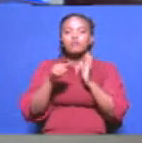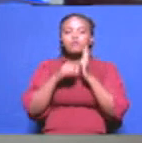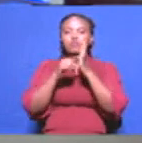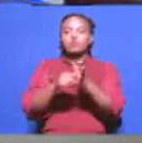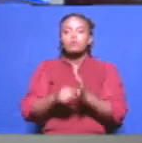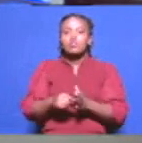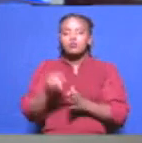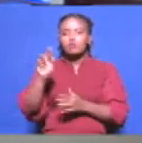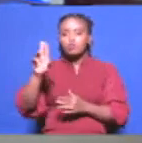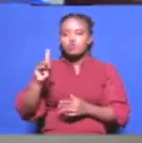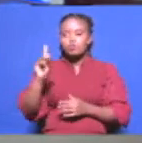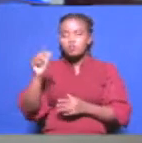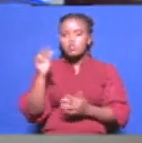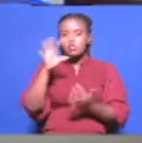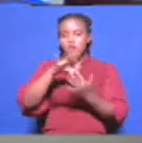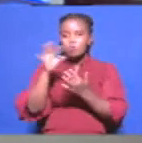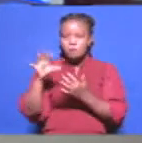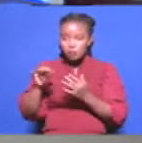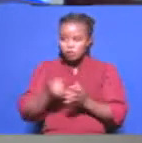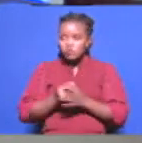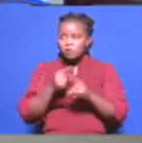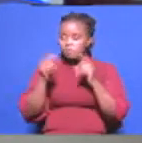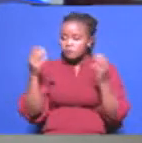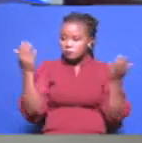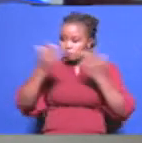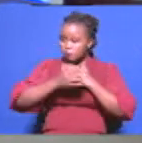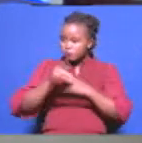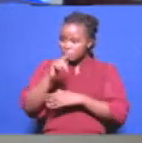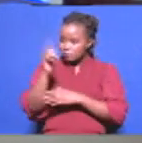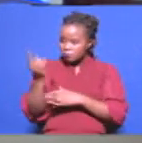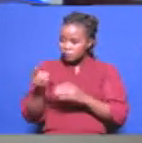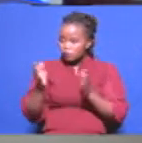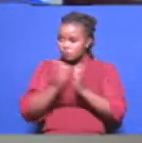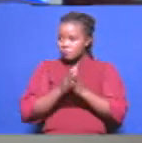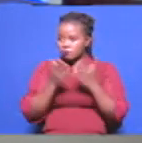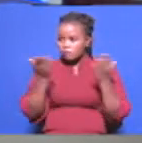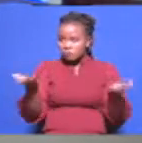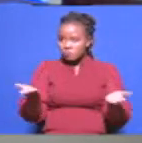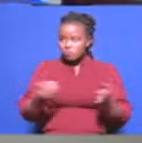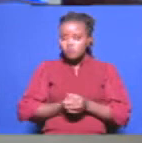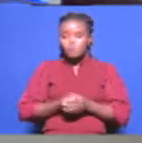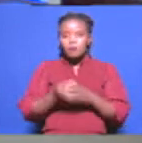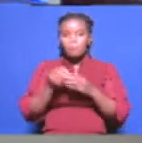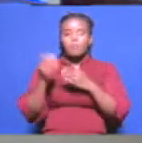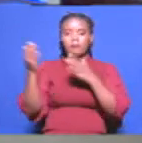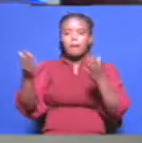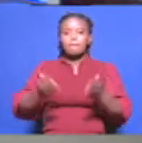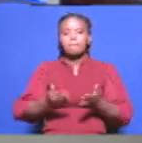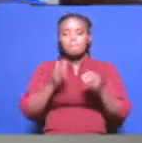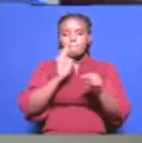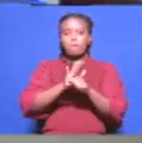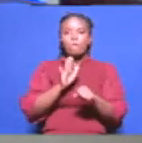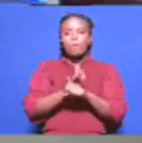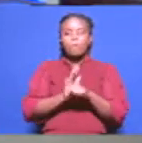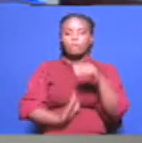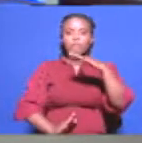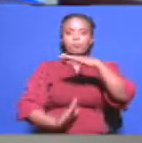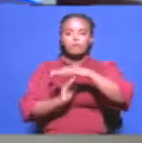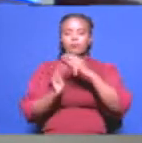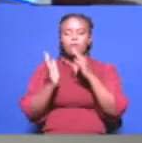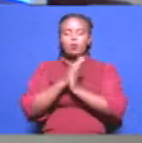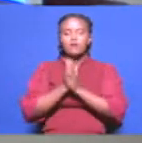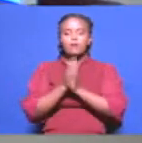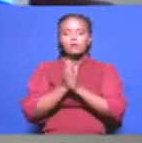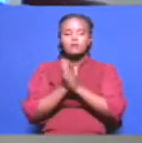you live. But tonight, let's begin our night's coverage by letting you in on some of the stories that made headlines.